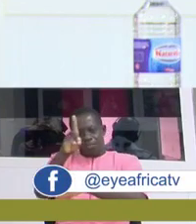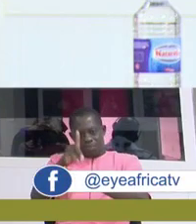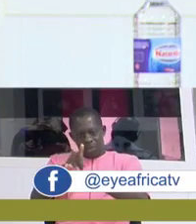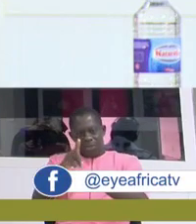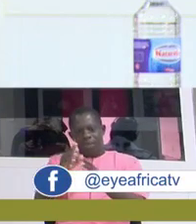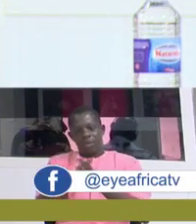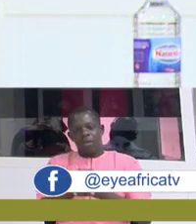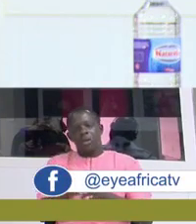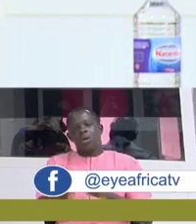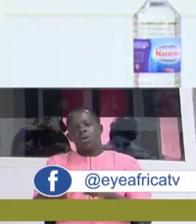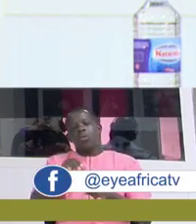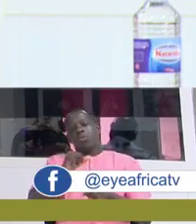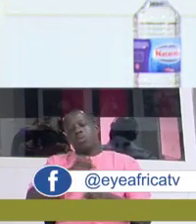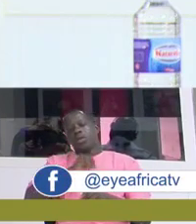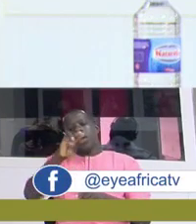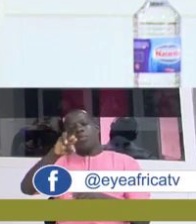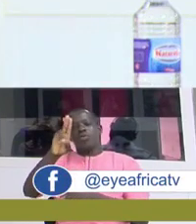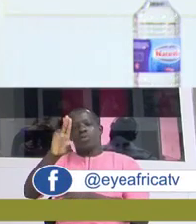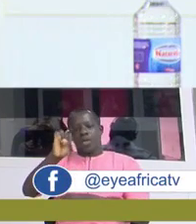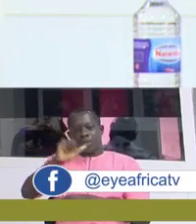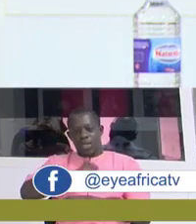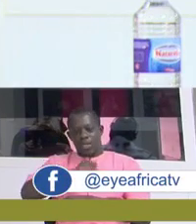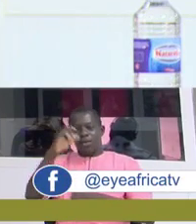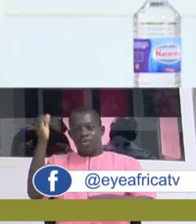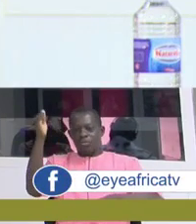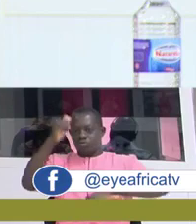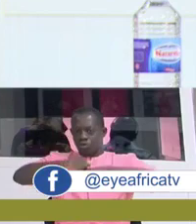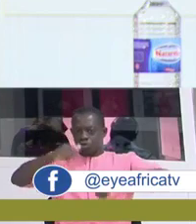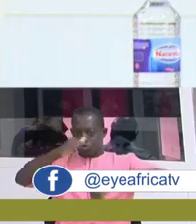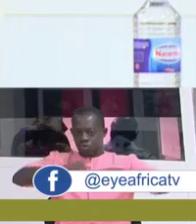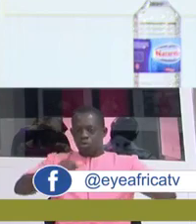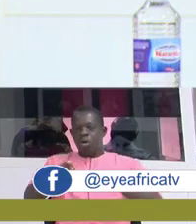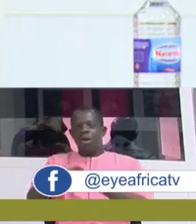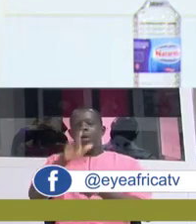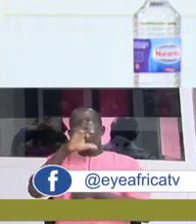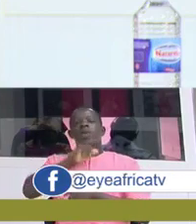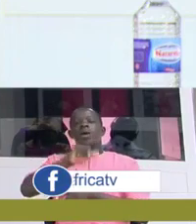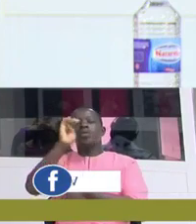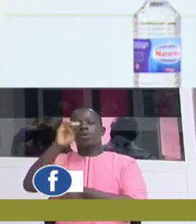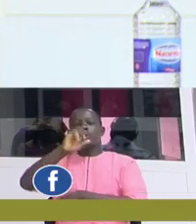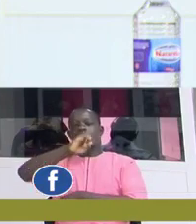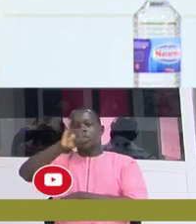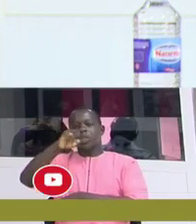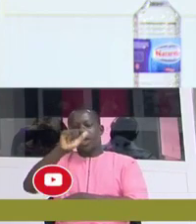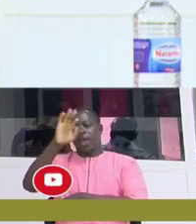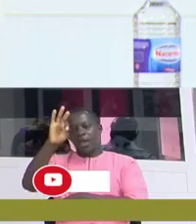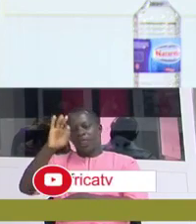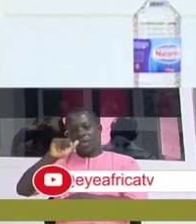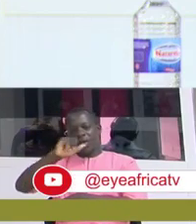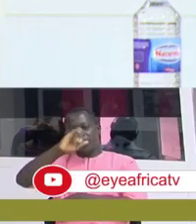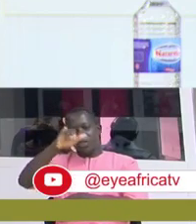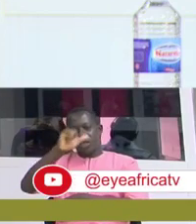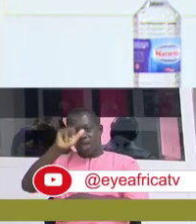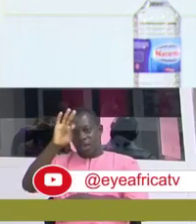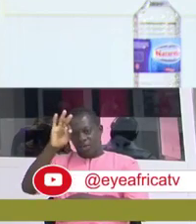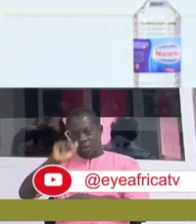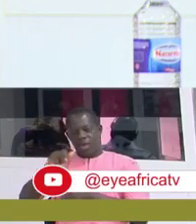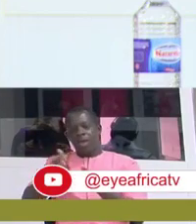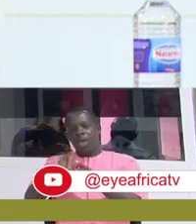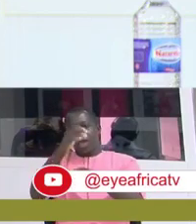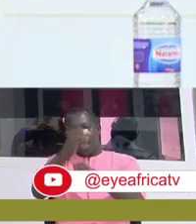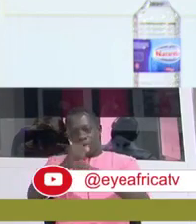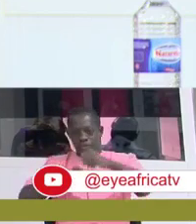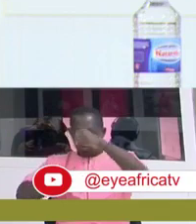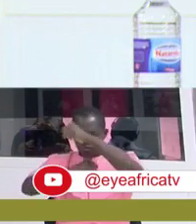me. Ni Musa bembutela. When Musa is beating me. Ikafame jafa jafa. The man they call jafa jafa. Wale kana sembo diala ikamuta. That's the